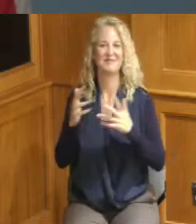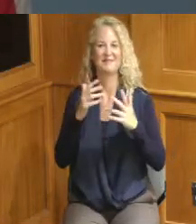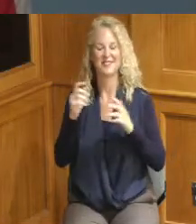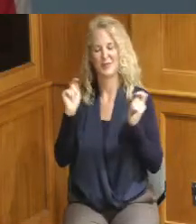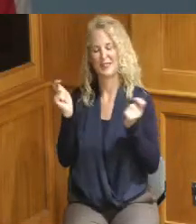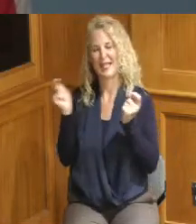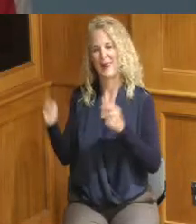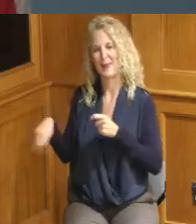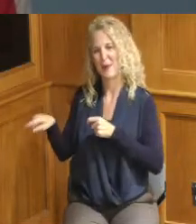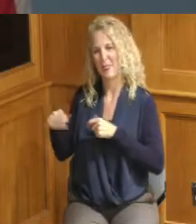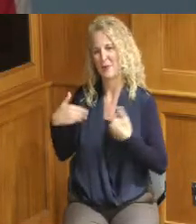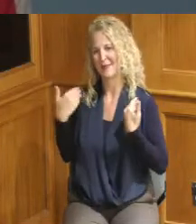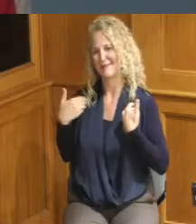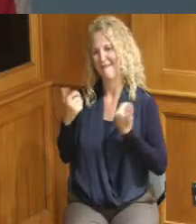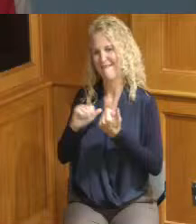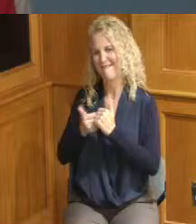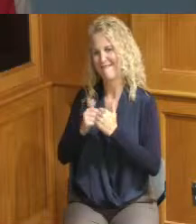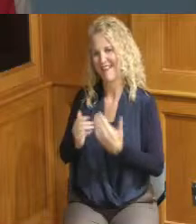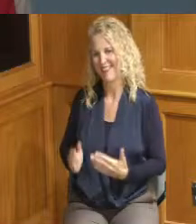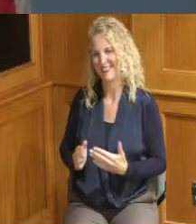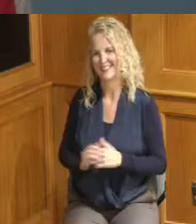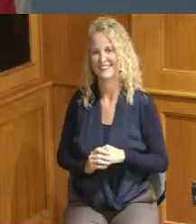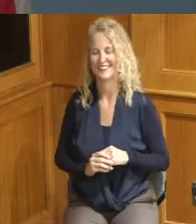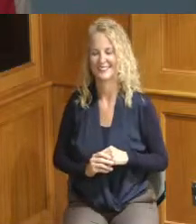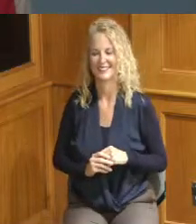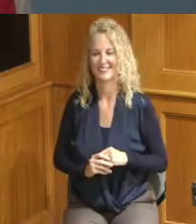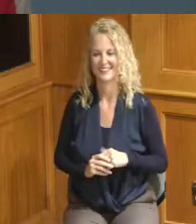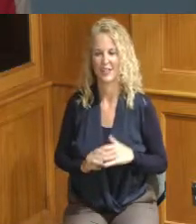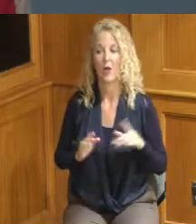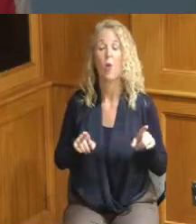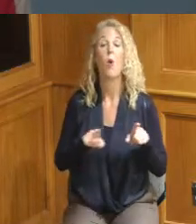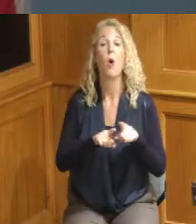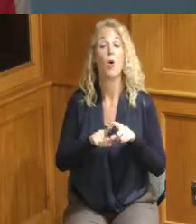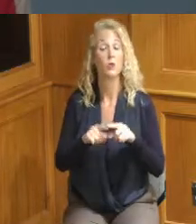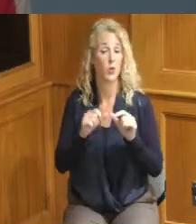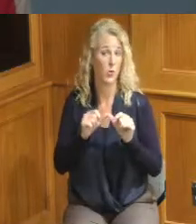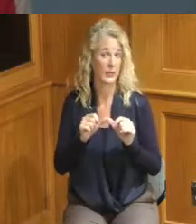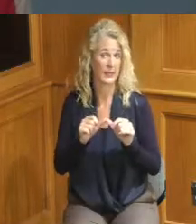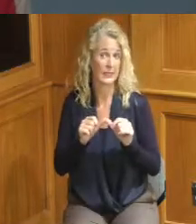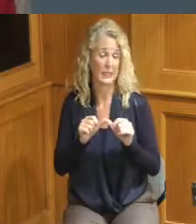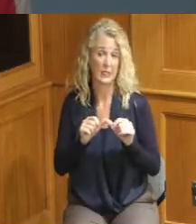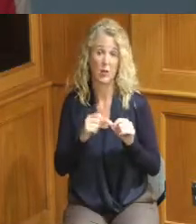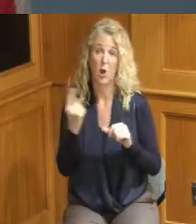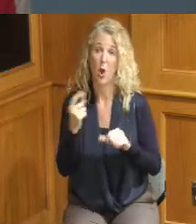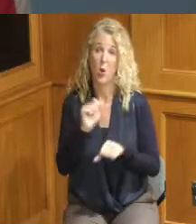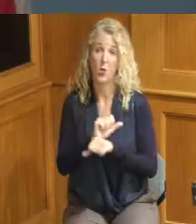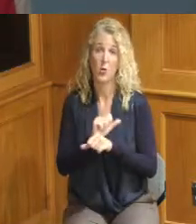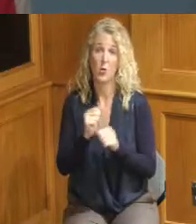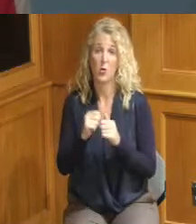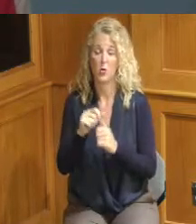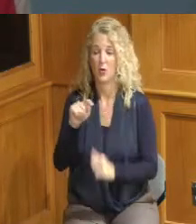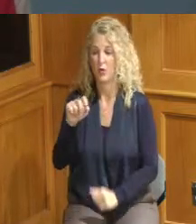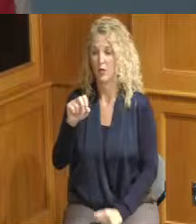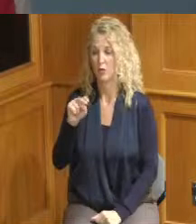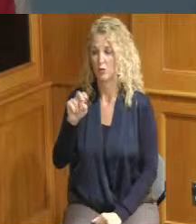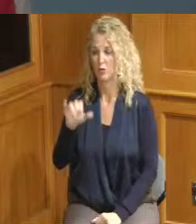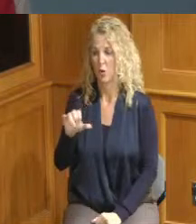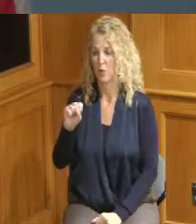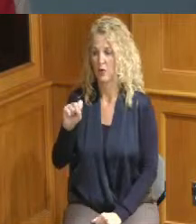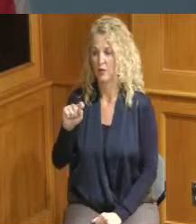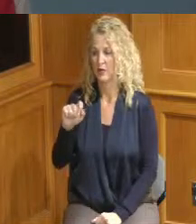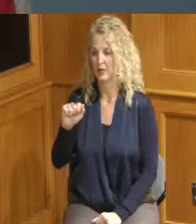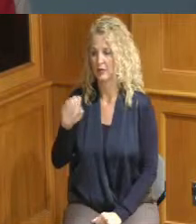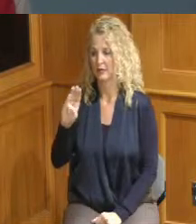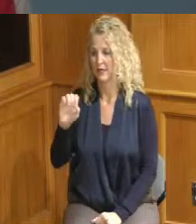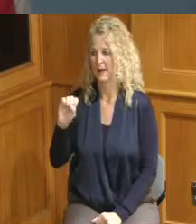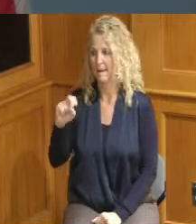fun to recognize those young people. And I'm also continuing to work actively with Tony Staubach in the environmental